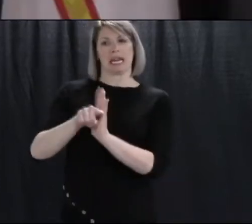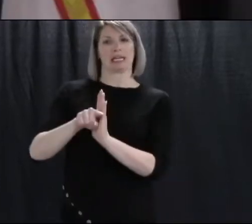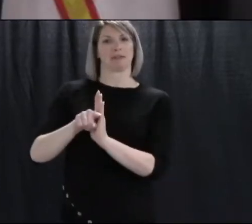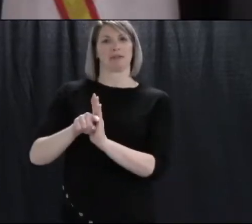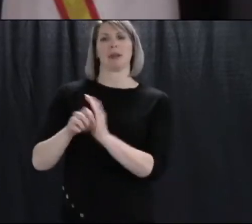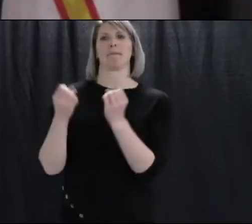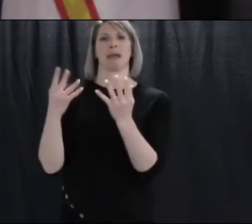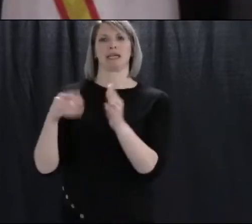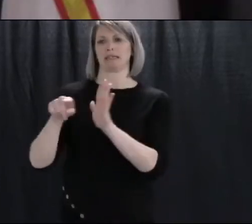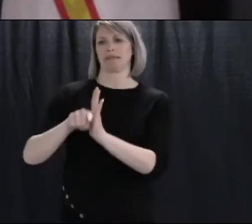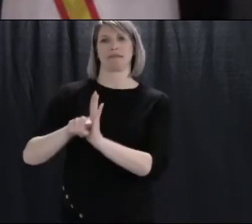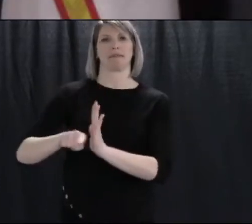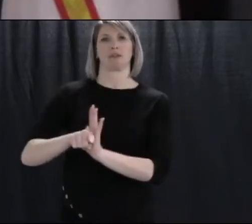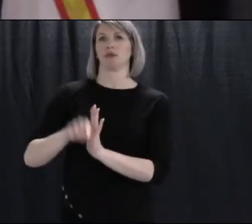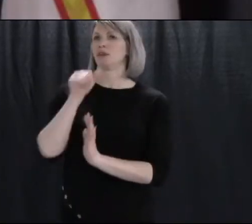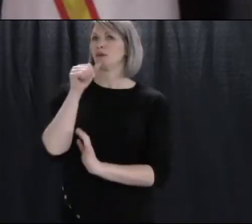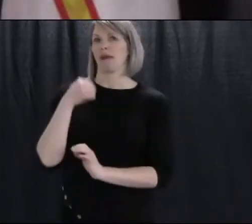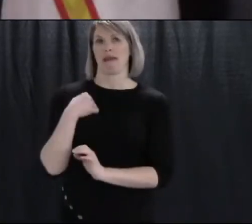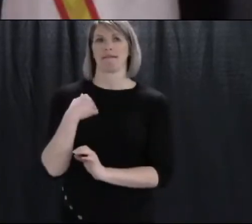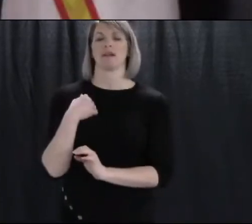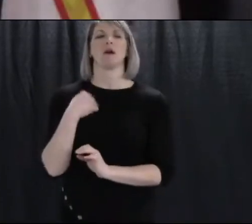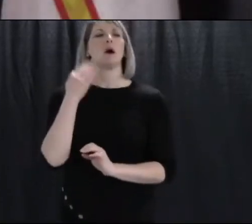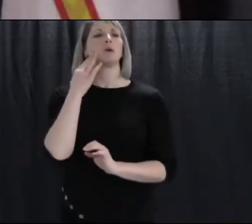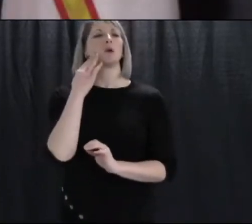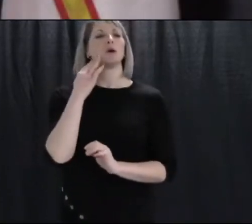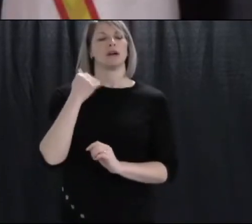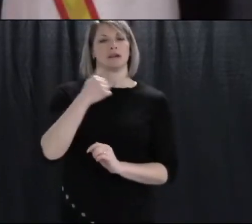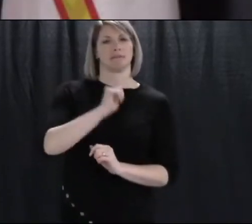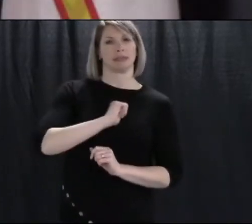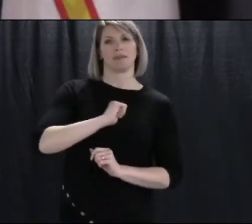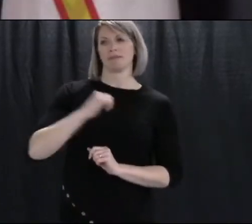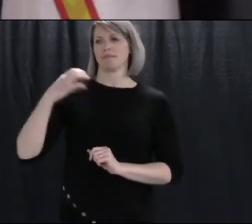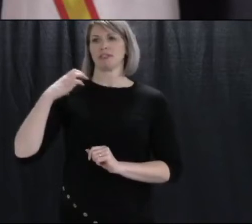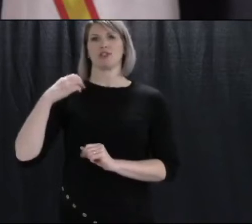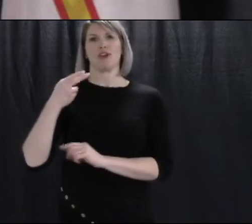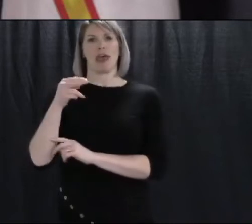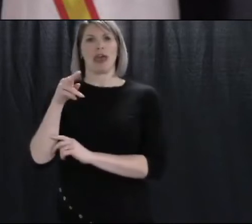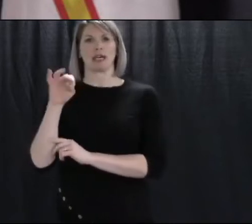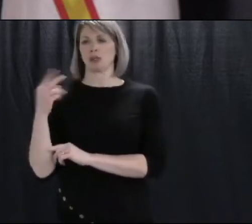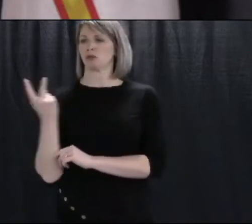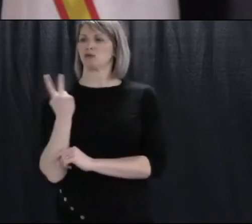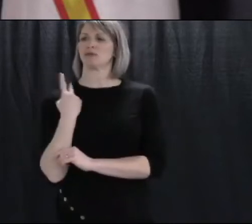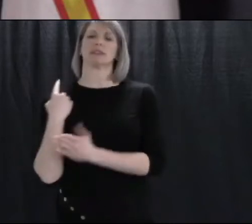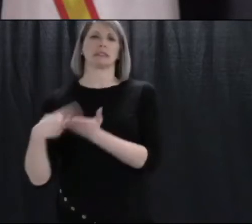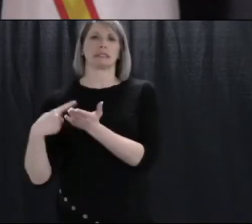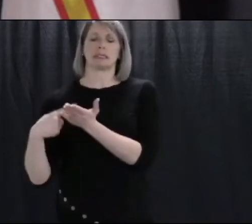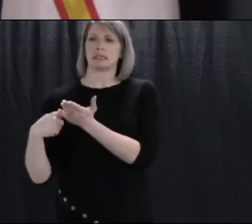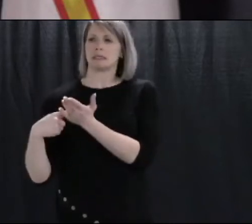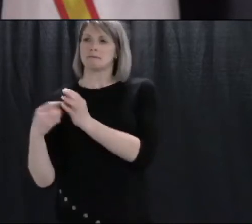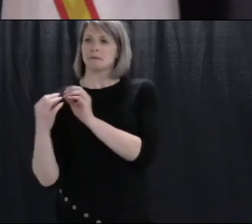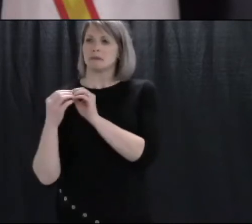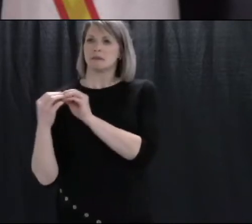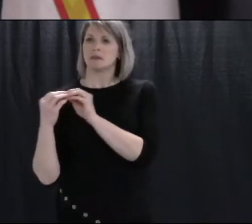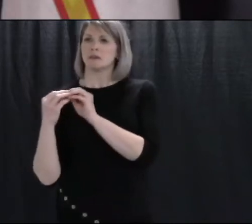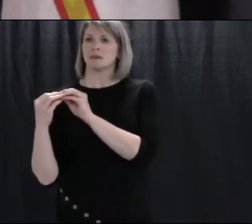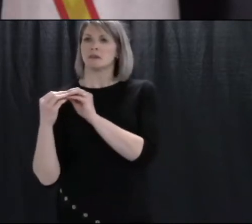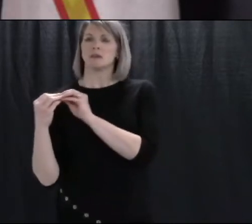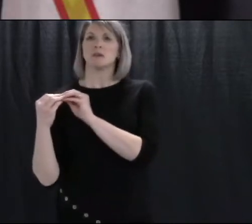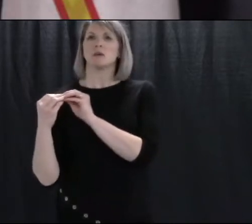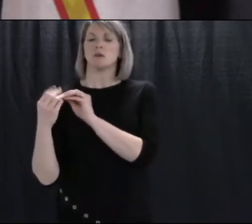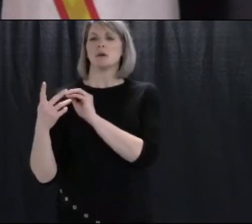the analysis of this, and I know the Minister and I, we chat quite often about this, is once you get to a number that the quality control